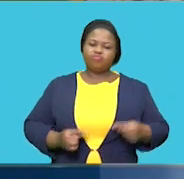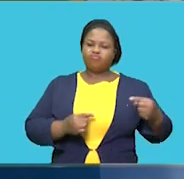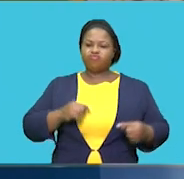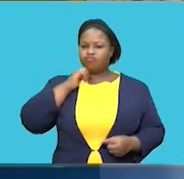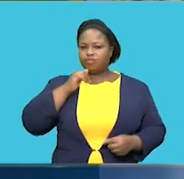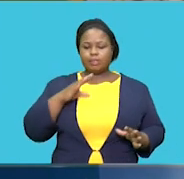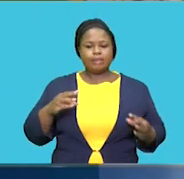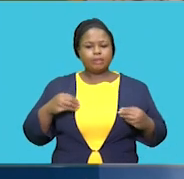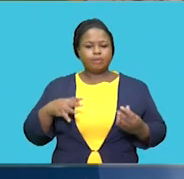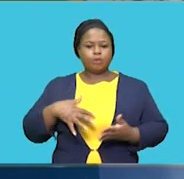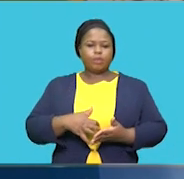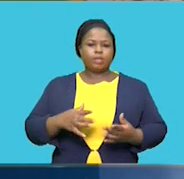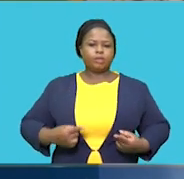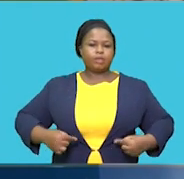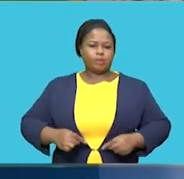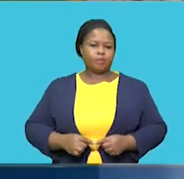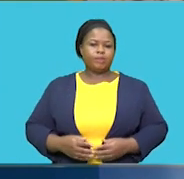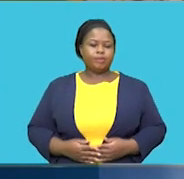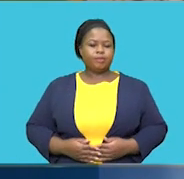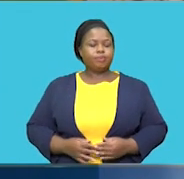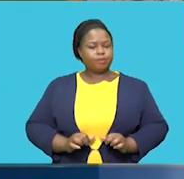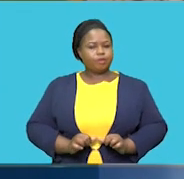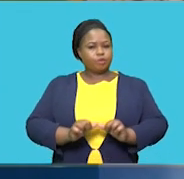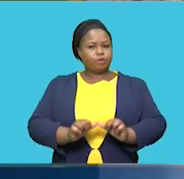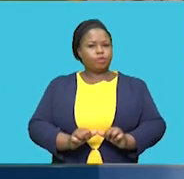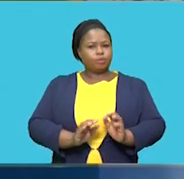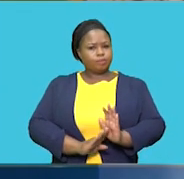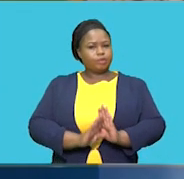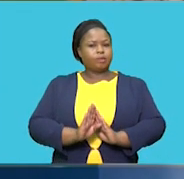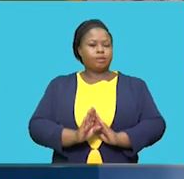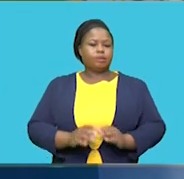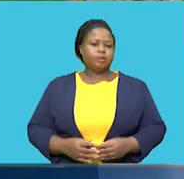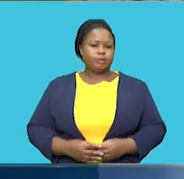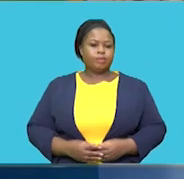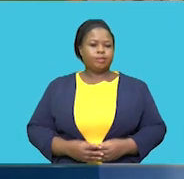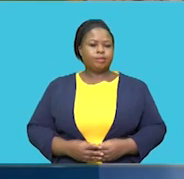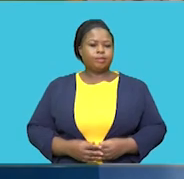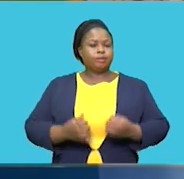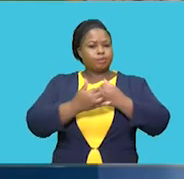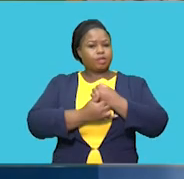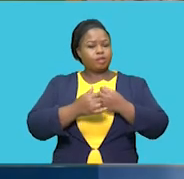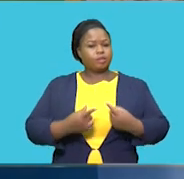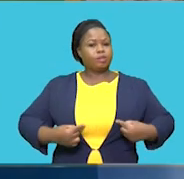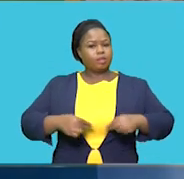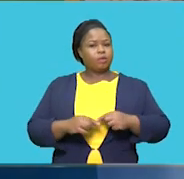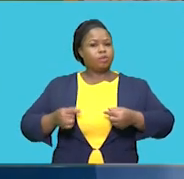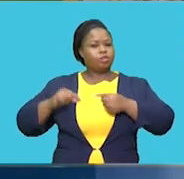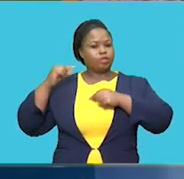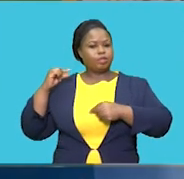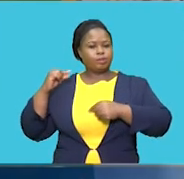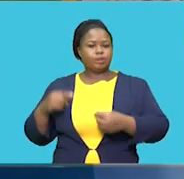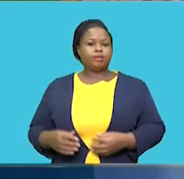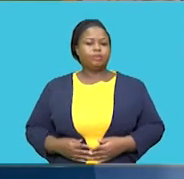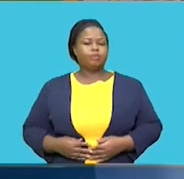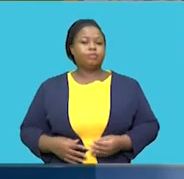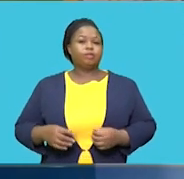our weaknesses, and continue to build a country of our generation, of our fathers, which